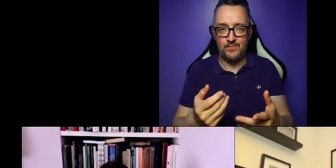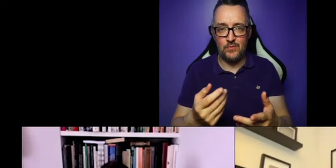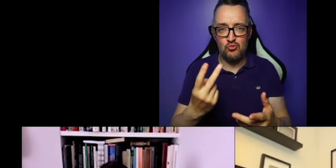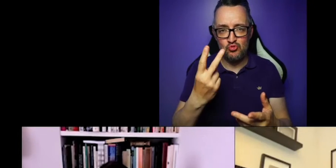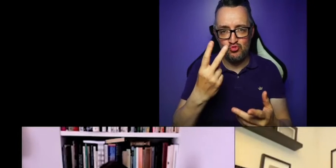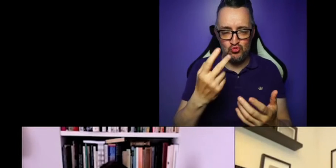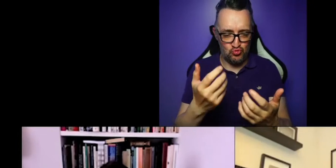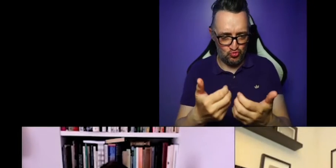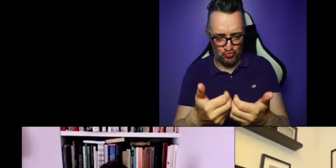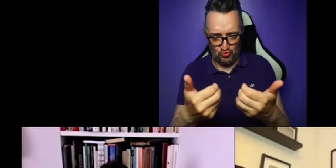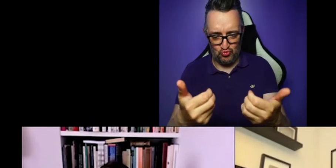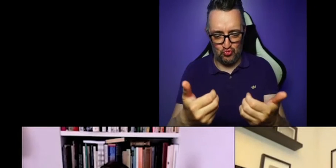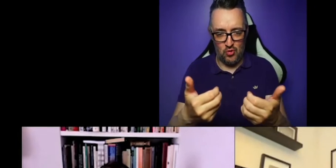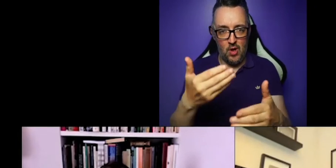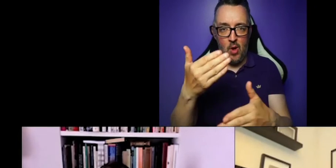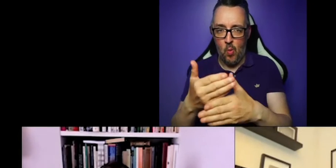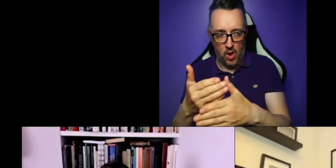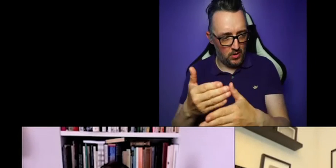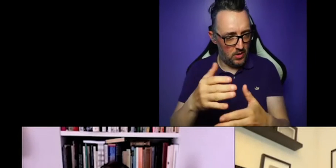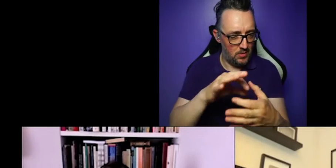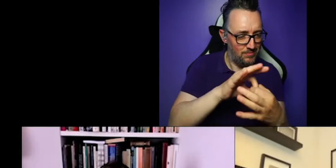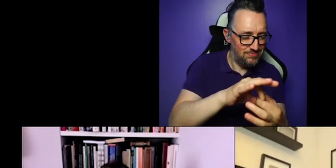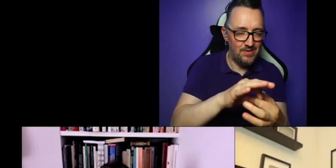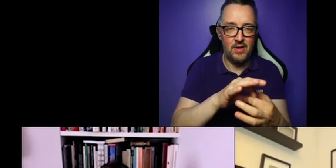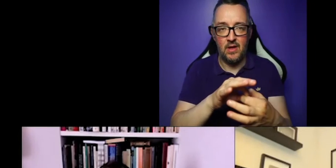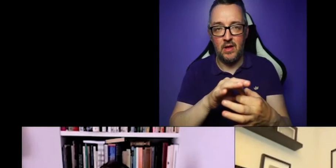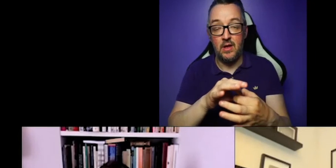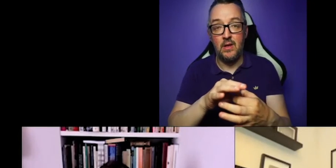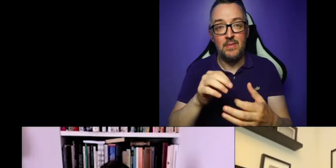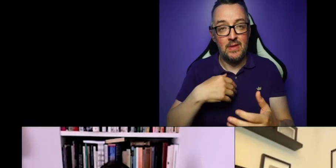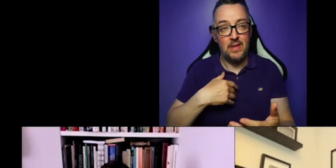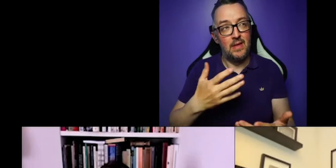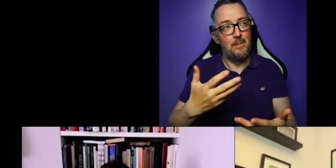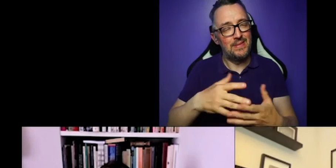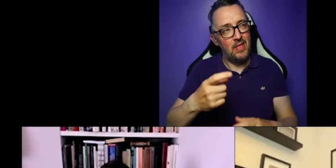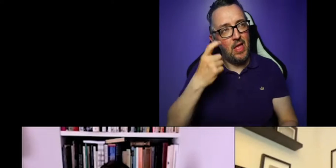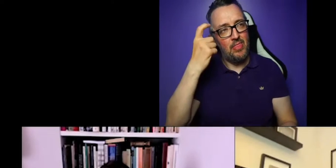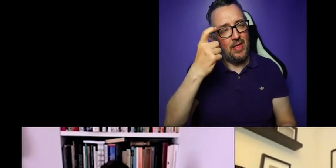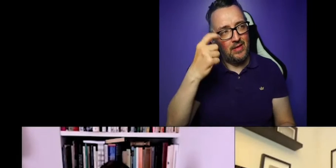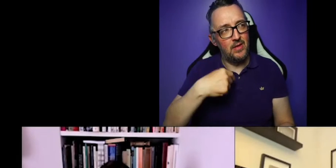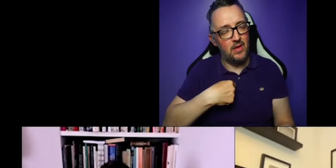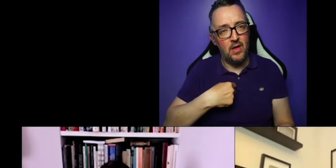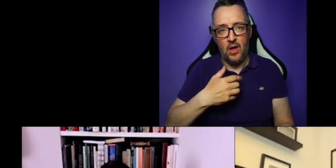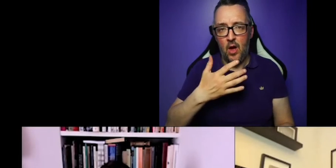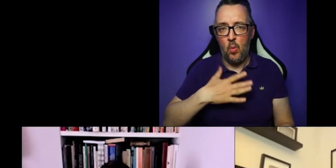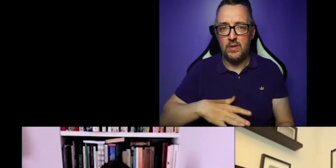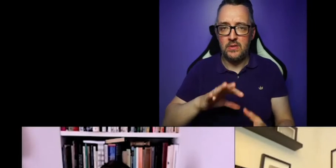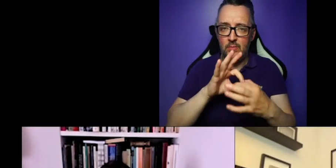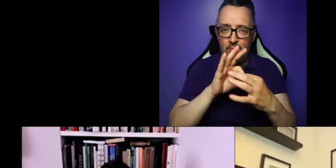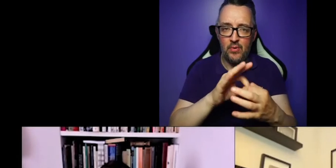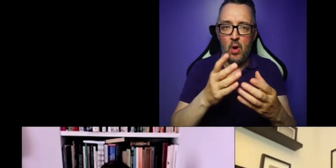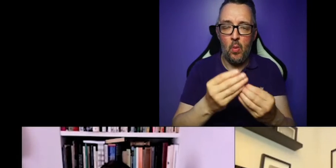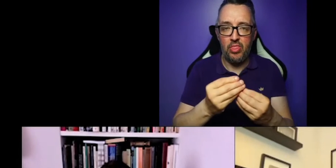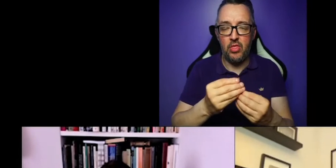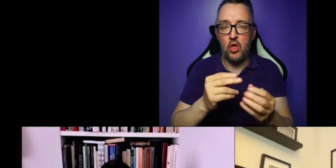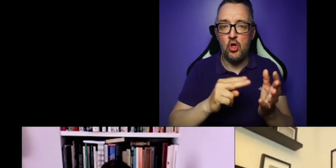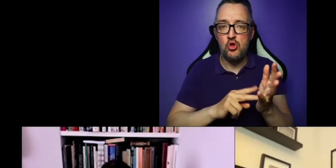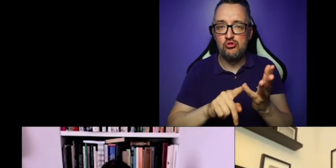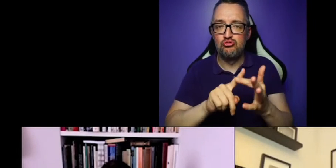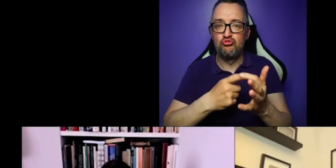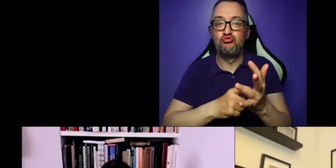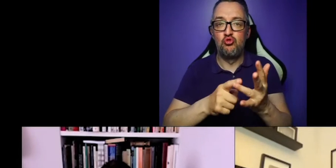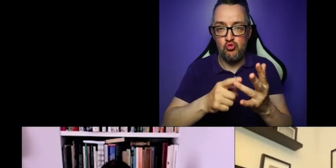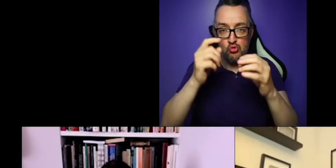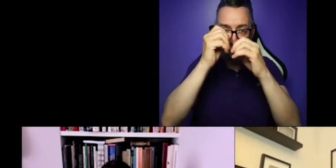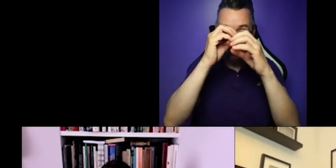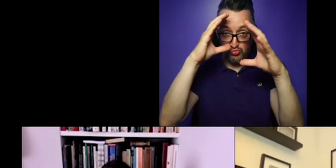this kind of schism in my work, and I was approaching the idea of wanting to work with neurodivergence in my